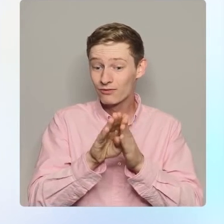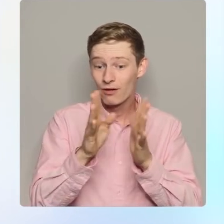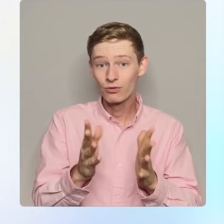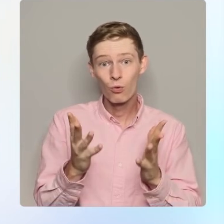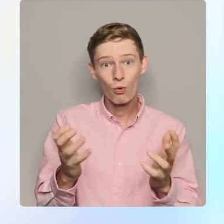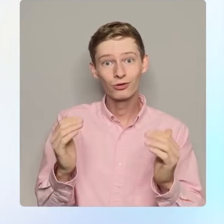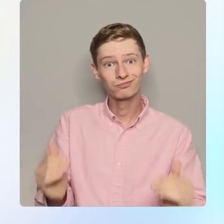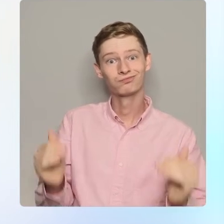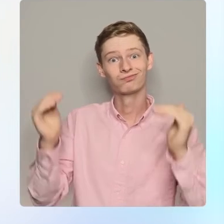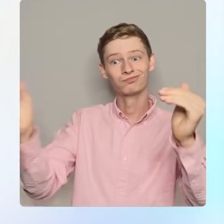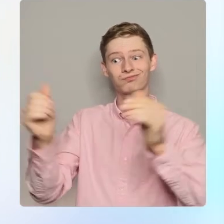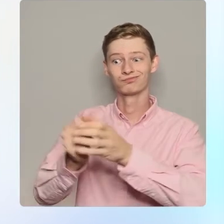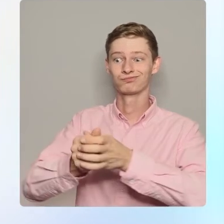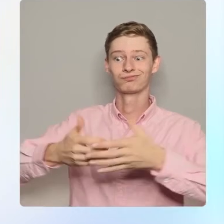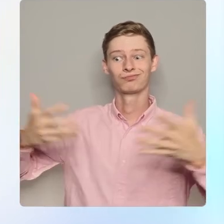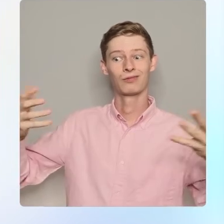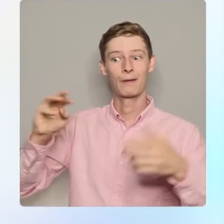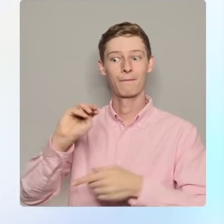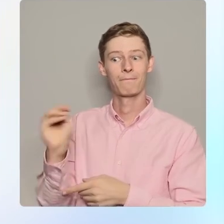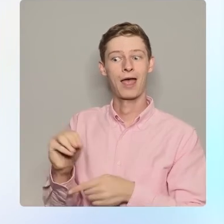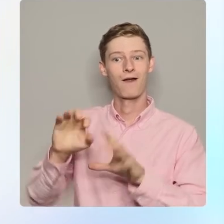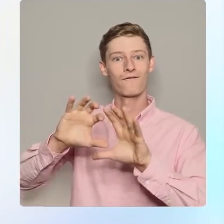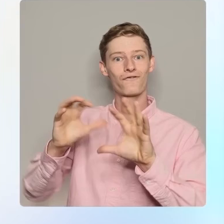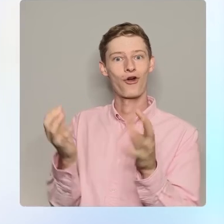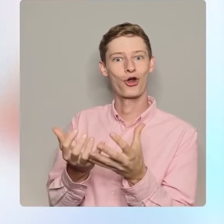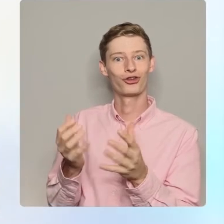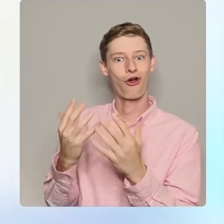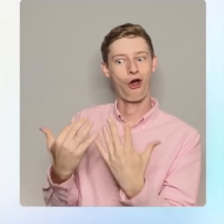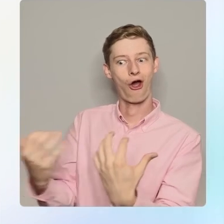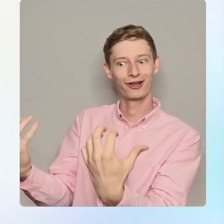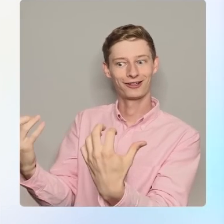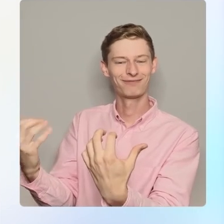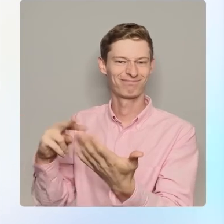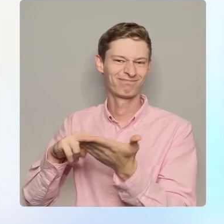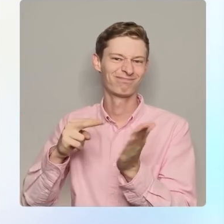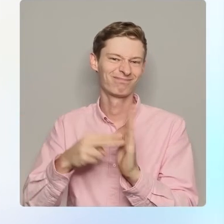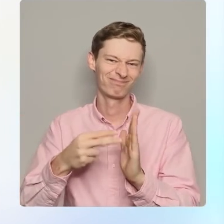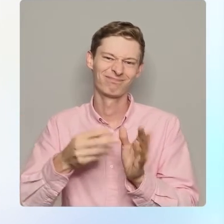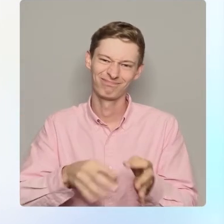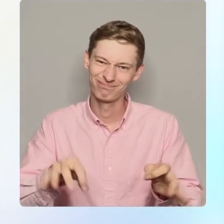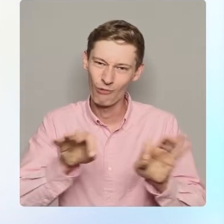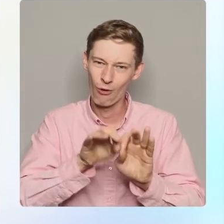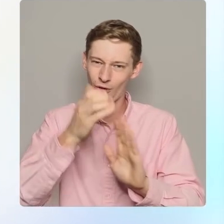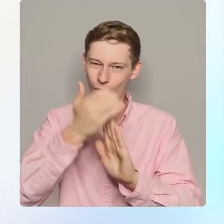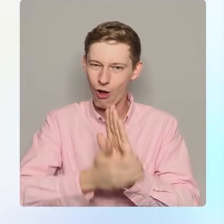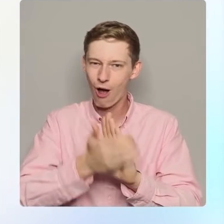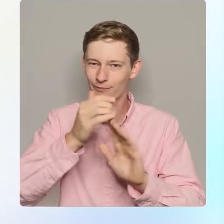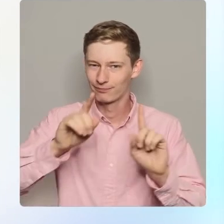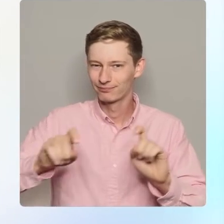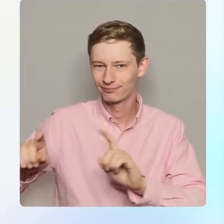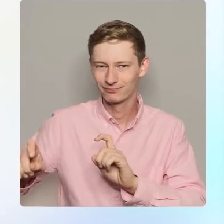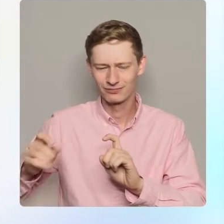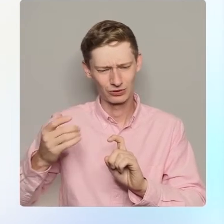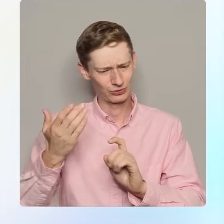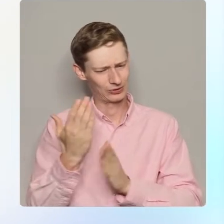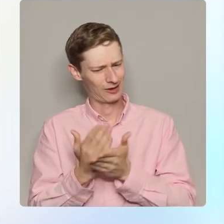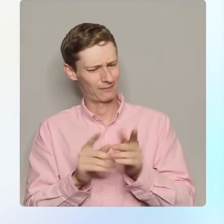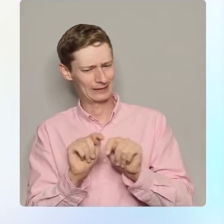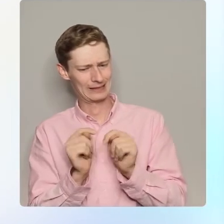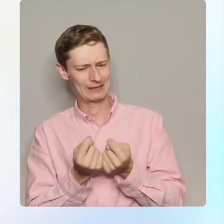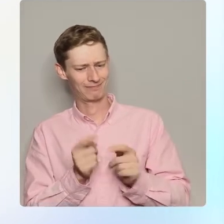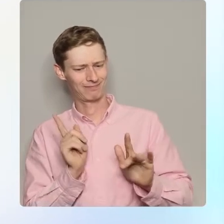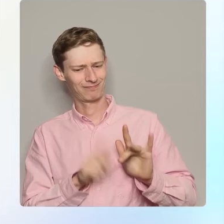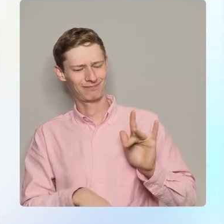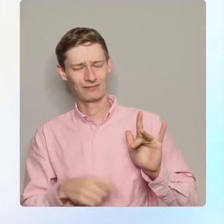if you're landing a rover on Mars or you're building a killer VR app for MetaQuest. And yes, contrary to popular belief, that